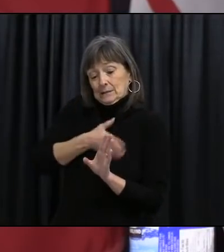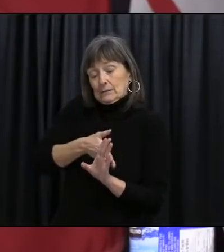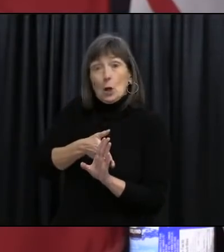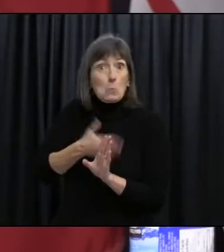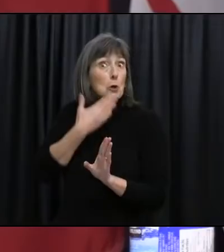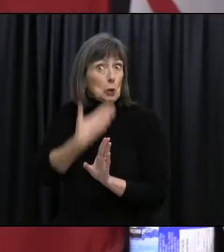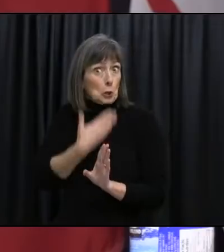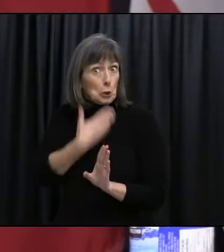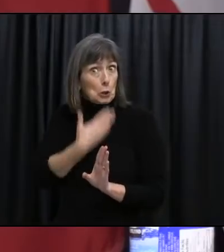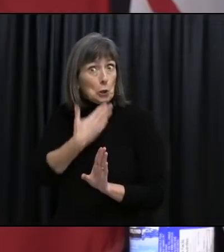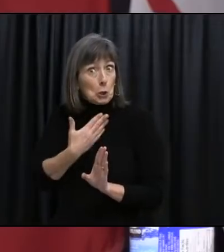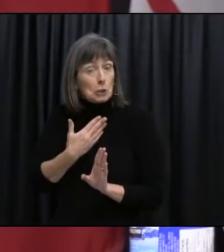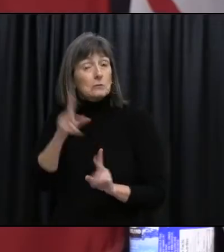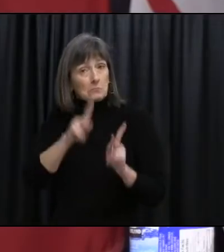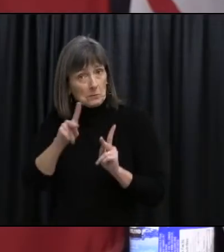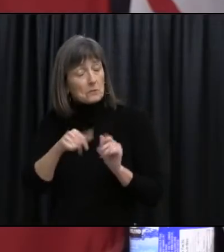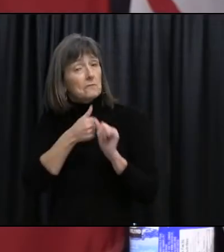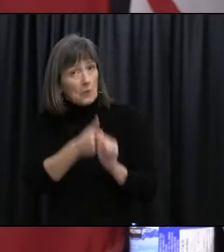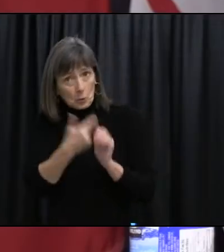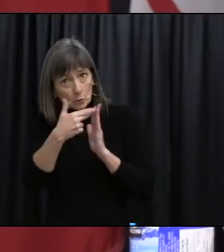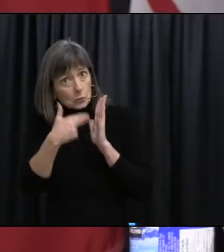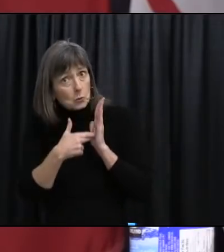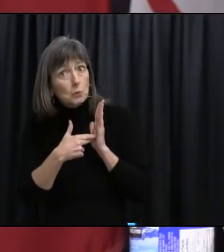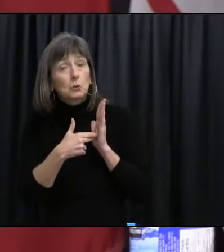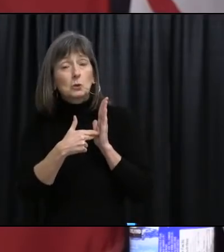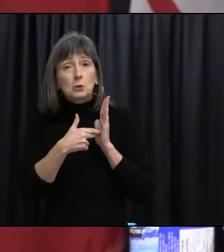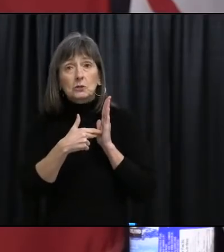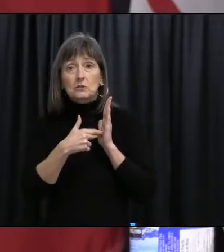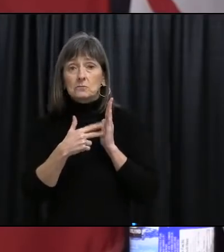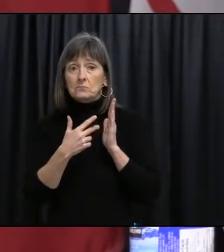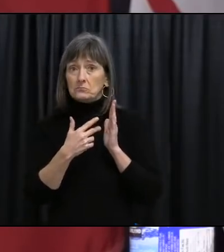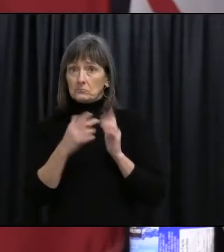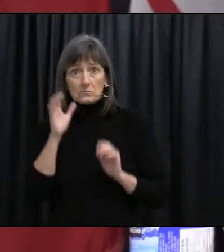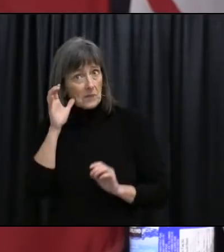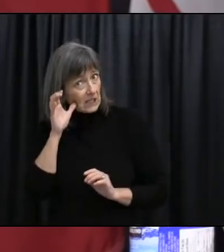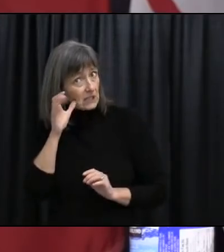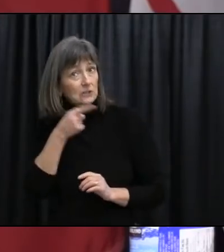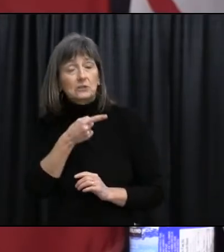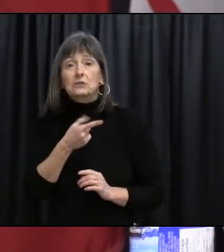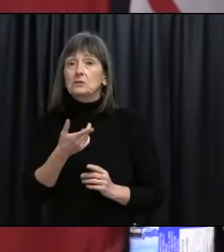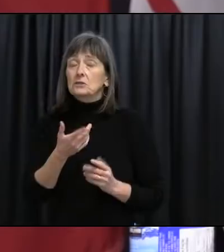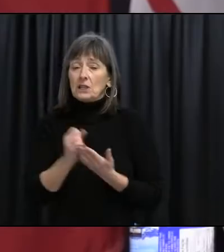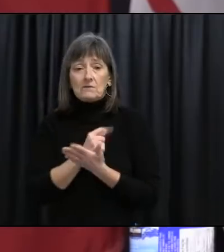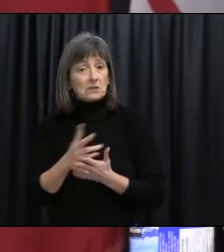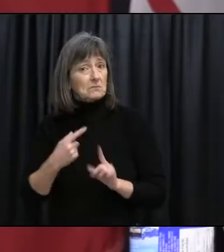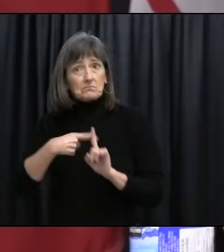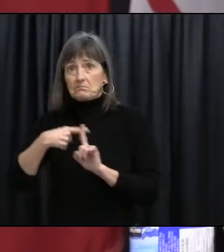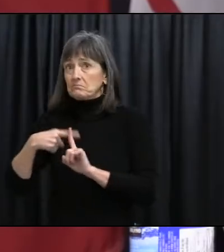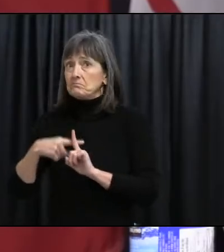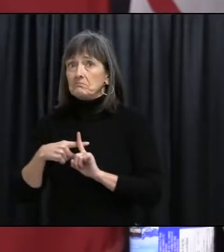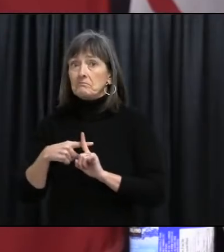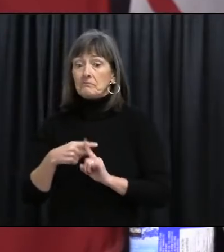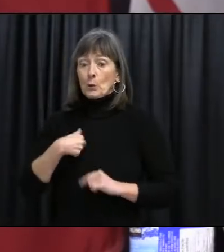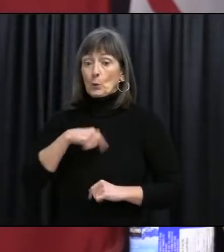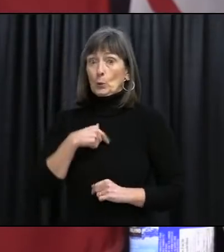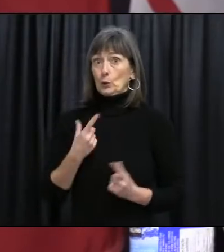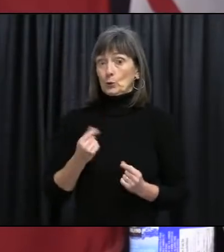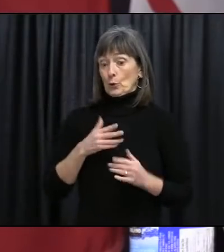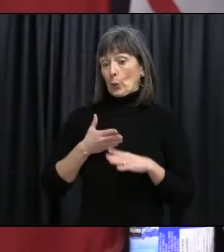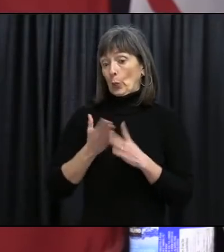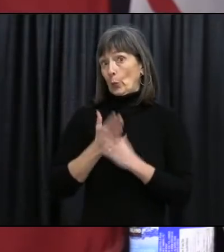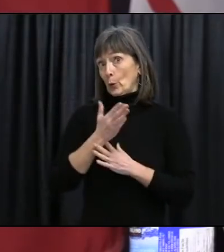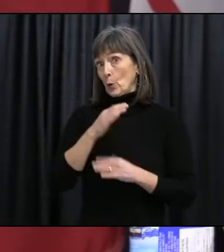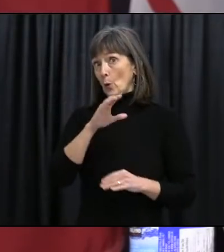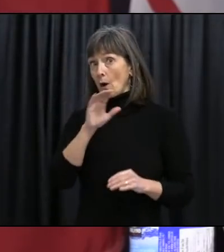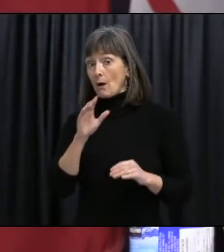have once again heeded Dr. Fitzgerald's advice and listened. Our grade, as it were, for how well we did over the